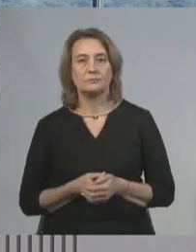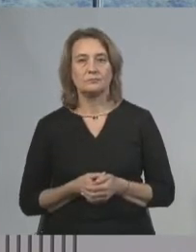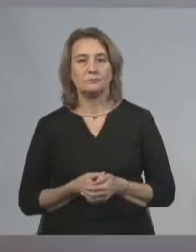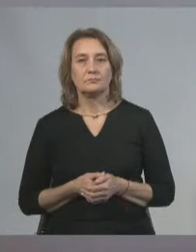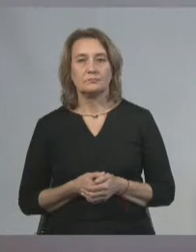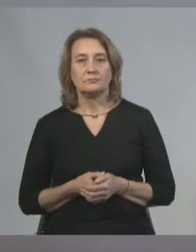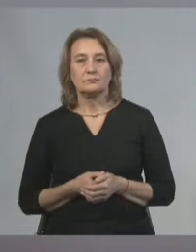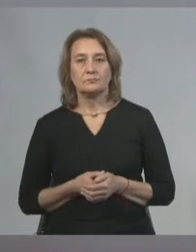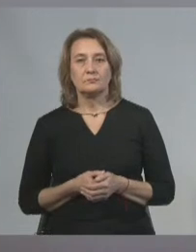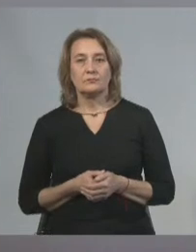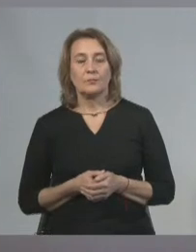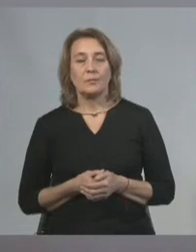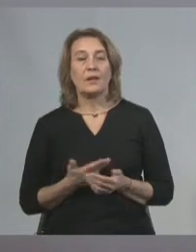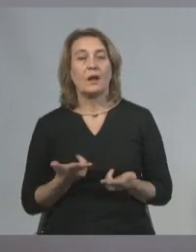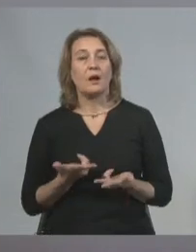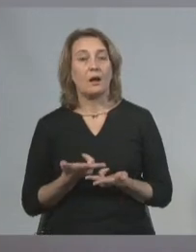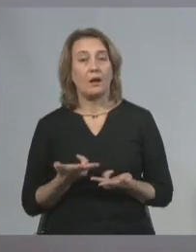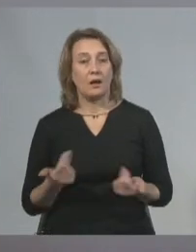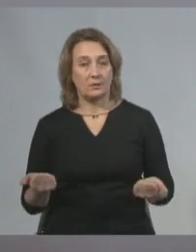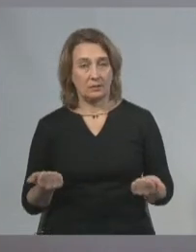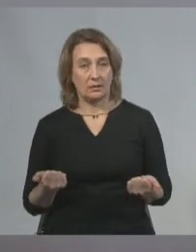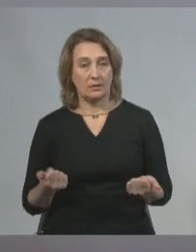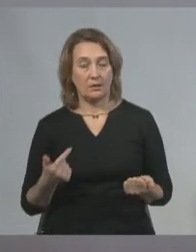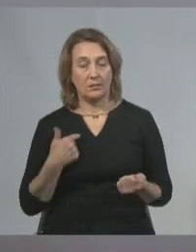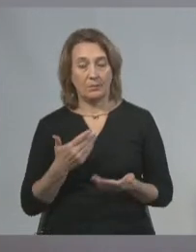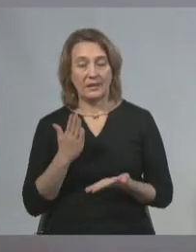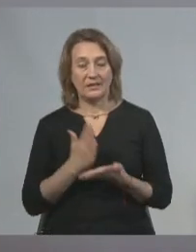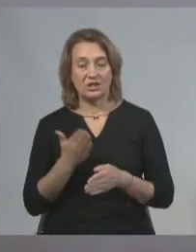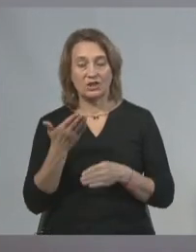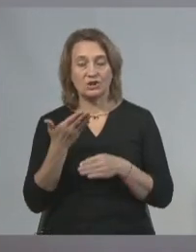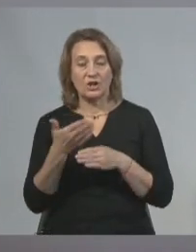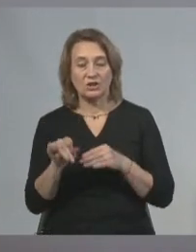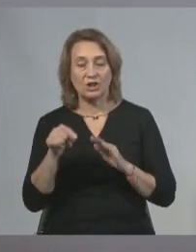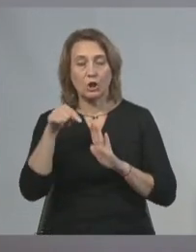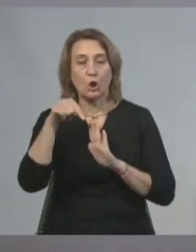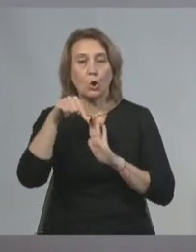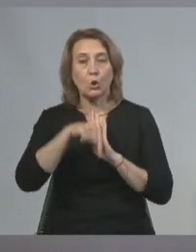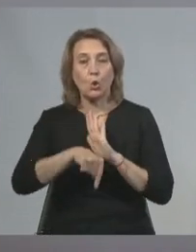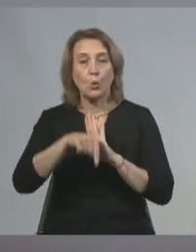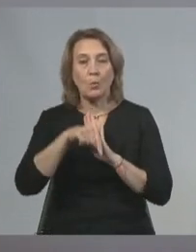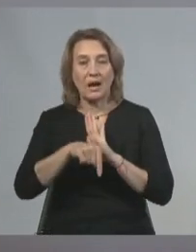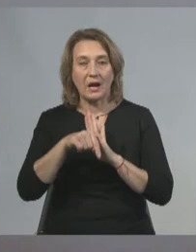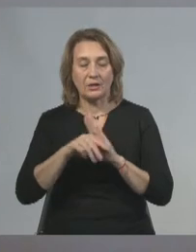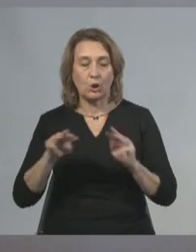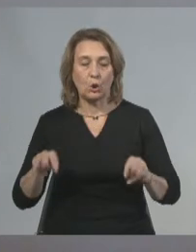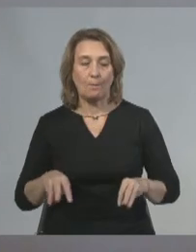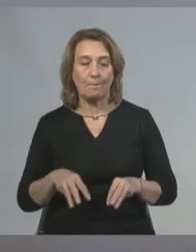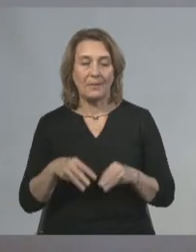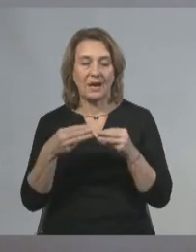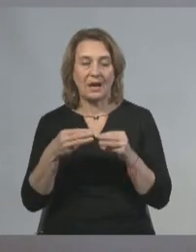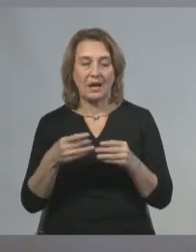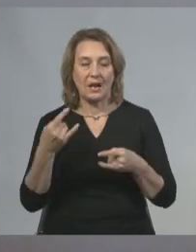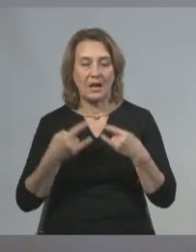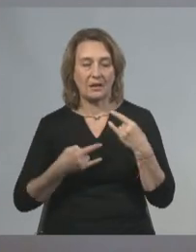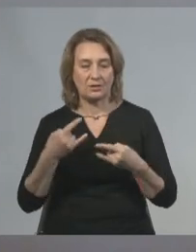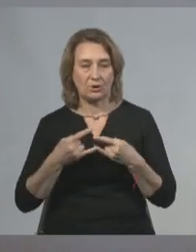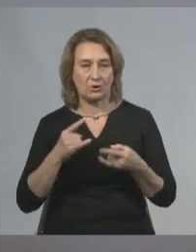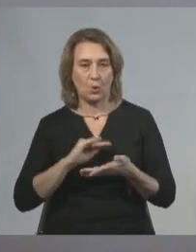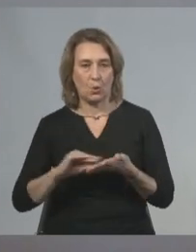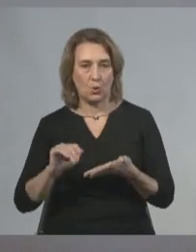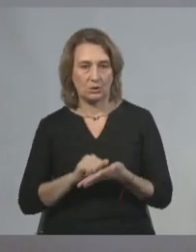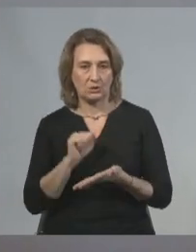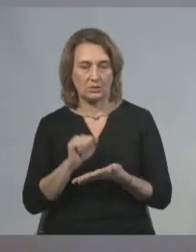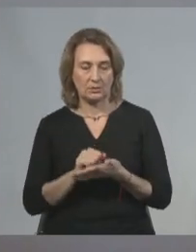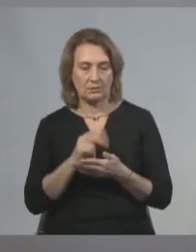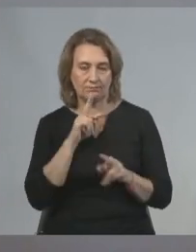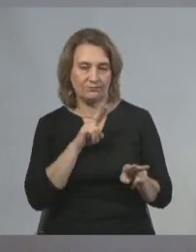yes we are part of uh global media network and of course we try to uh track guidelines from our headquarters